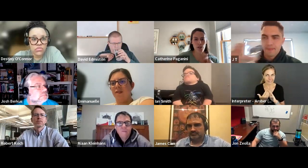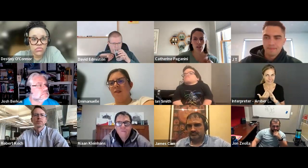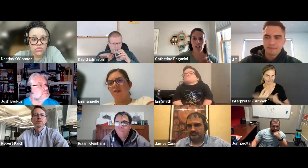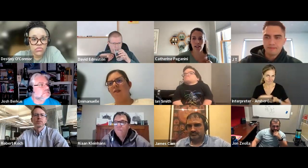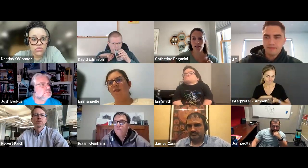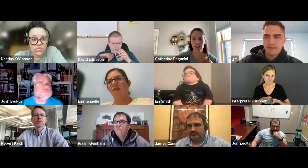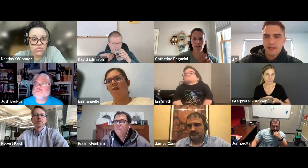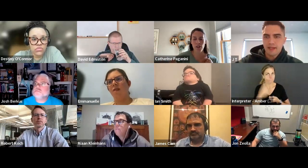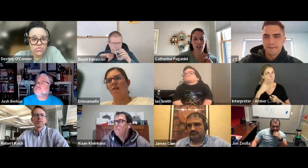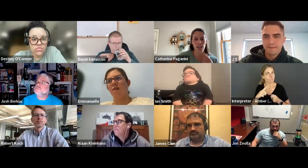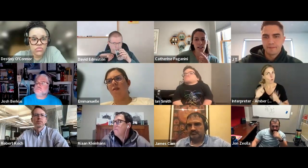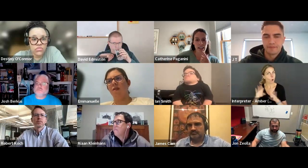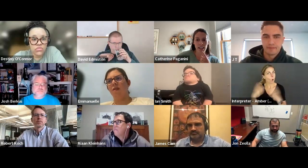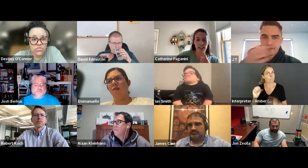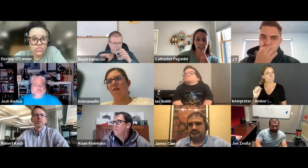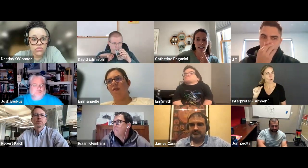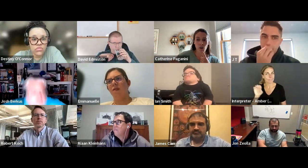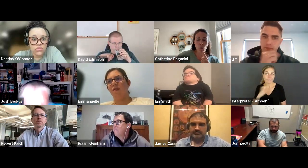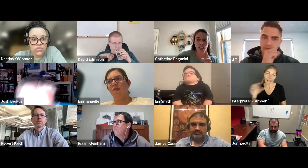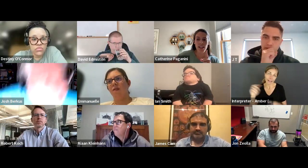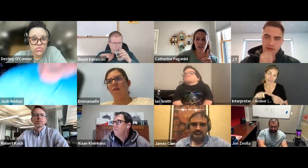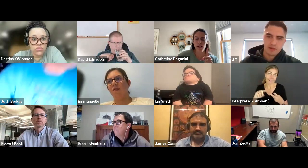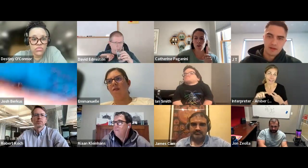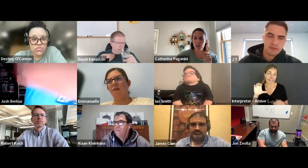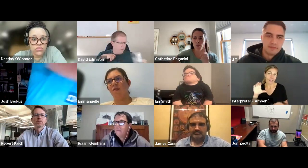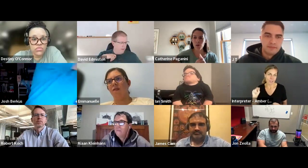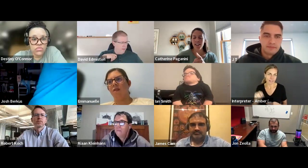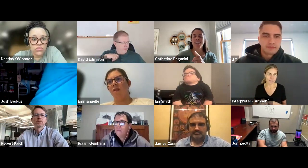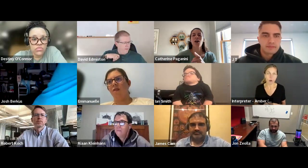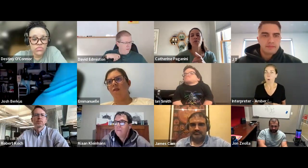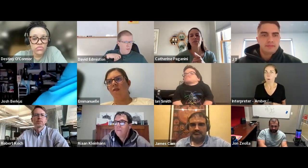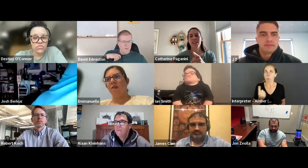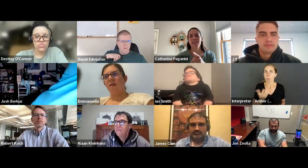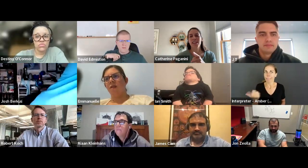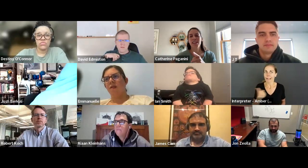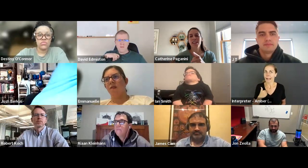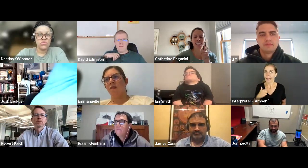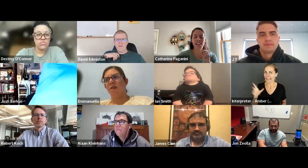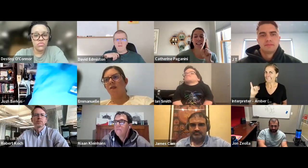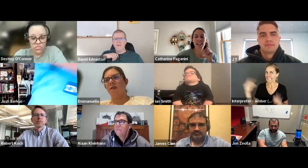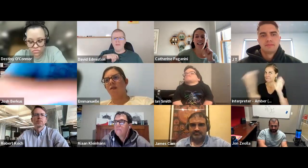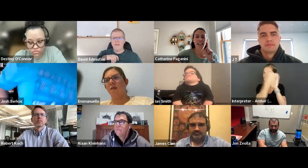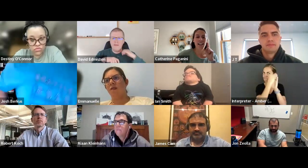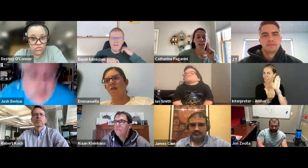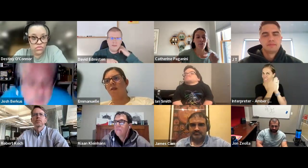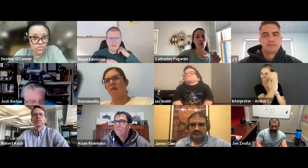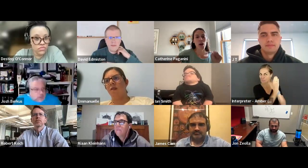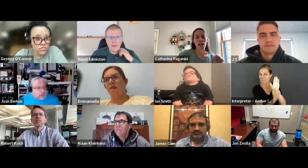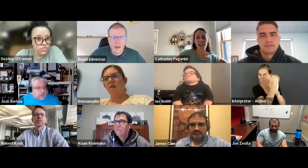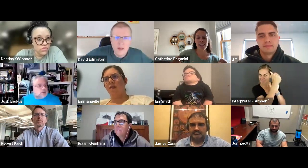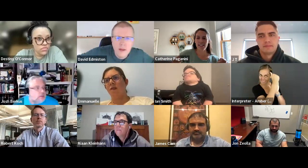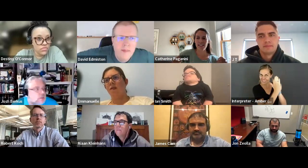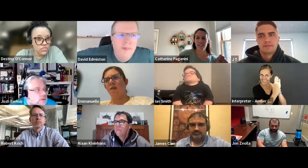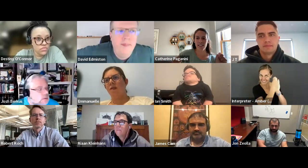open source and cloud native. And one thing that I wanted to mention, I put it at the top of the agenda, it's like, if